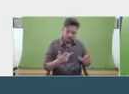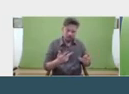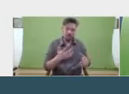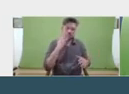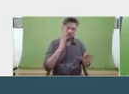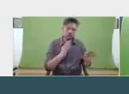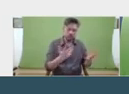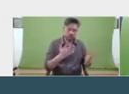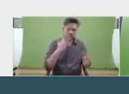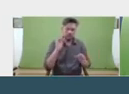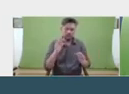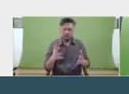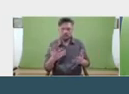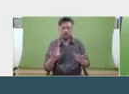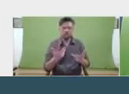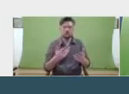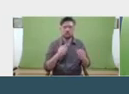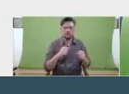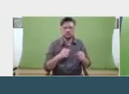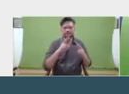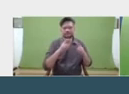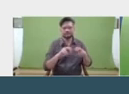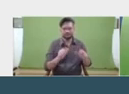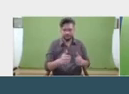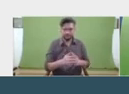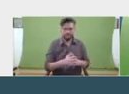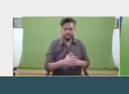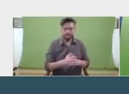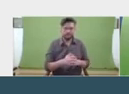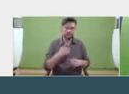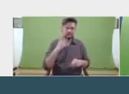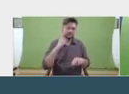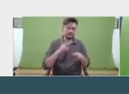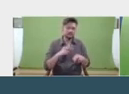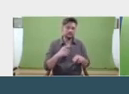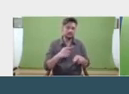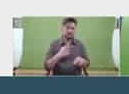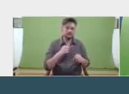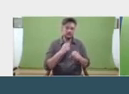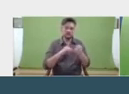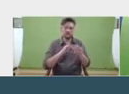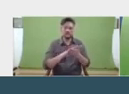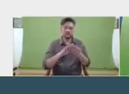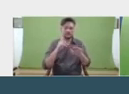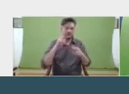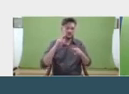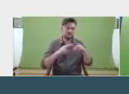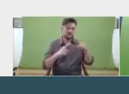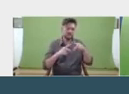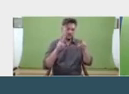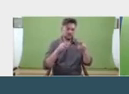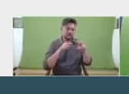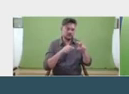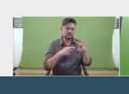a shift in the center can establish syntactic variation as an obligatory metric for determining variation of any